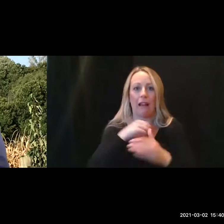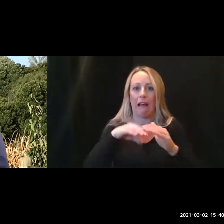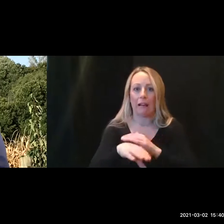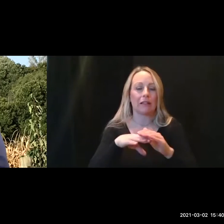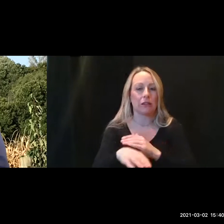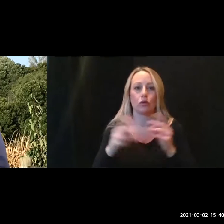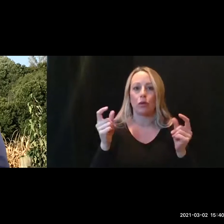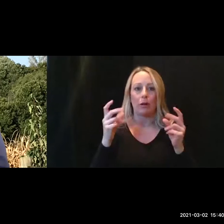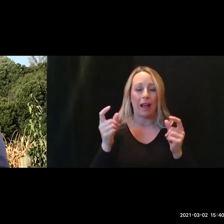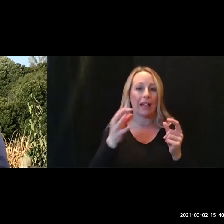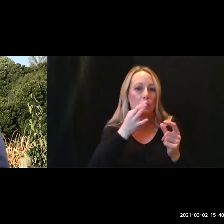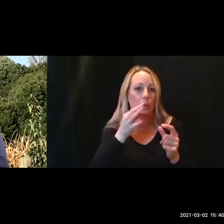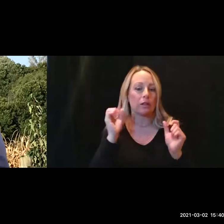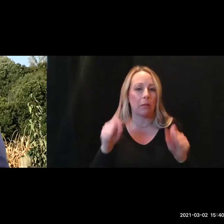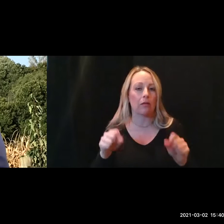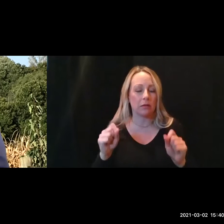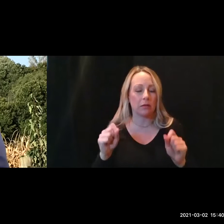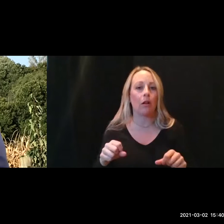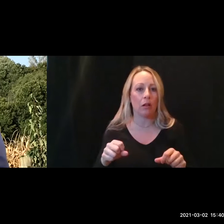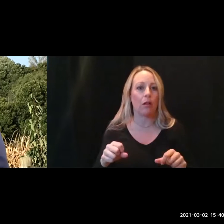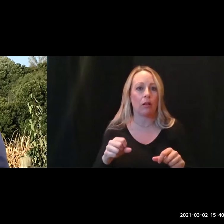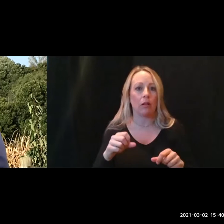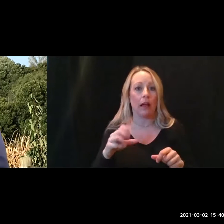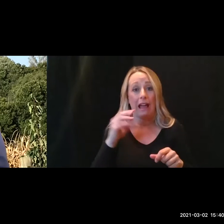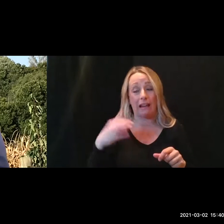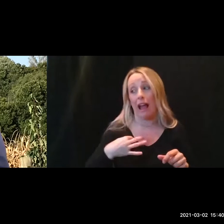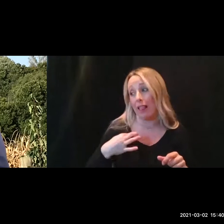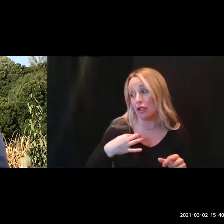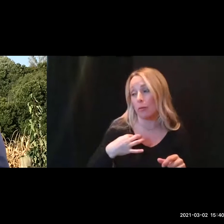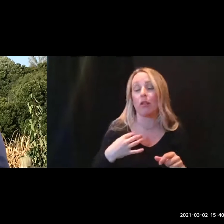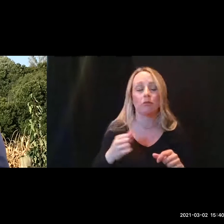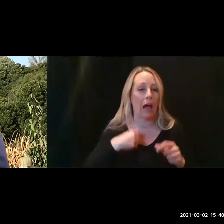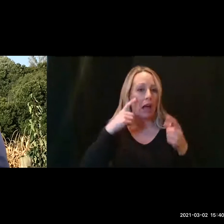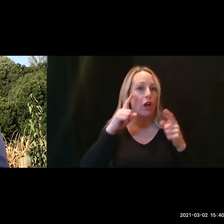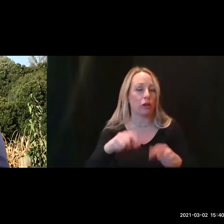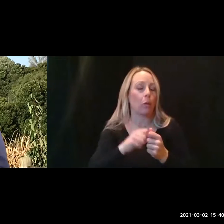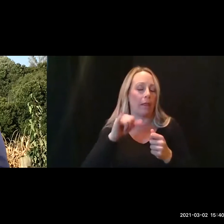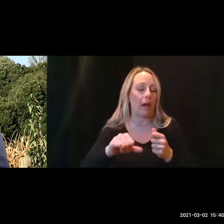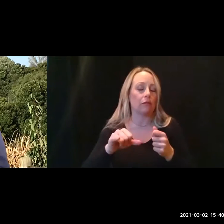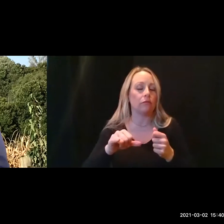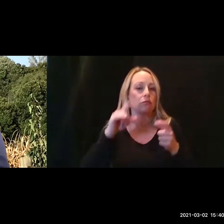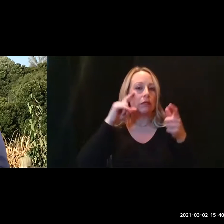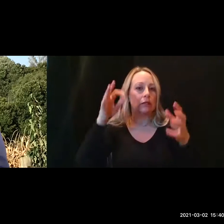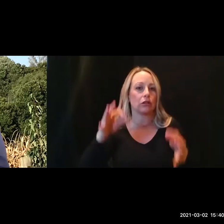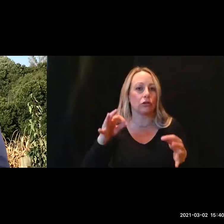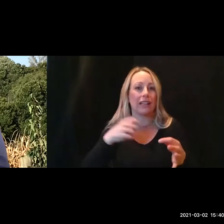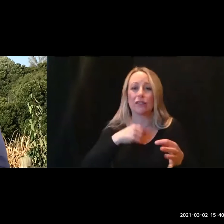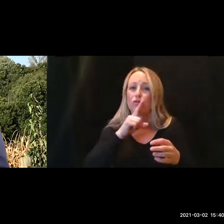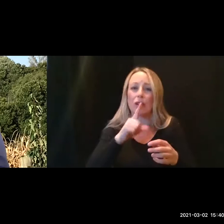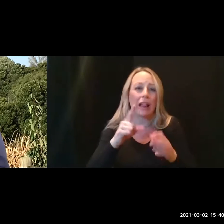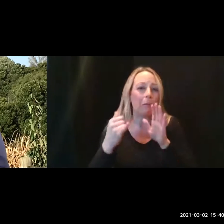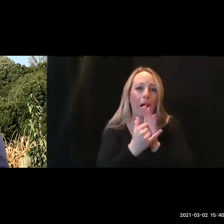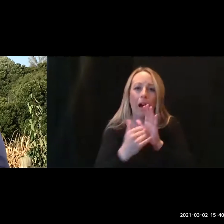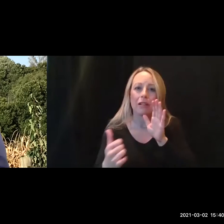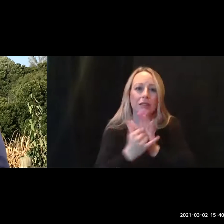are eligible and supplies are sufficient. I agree with that judgment. It is impossible, and in